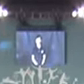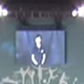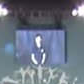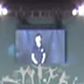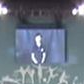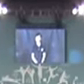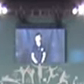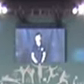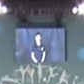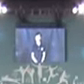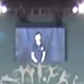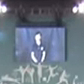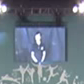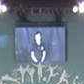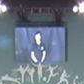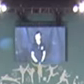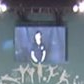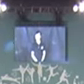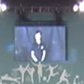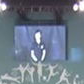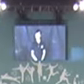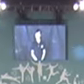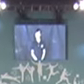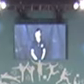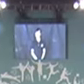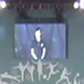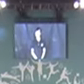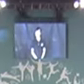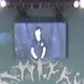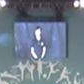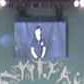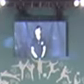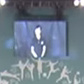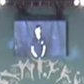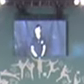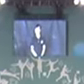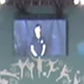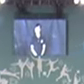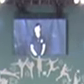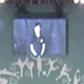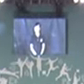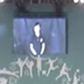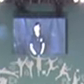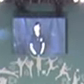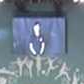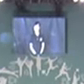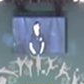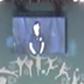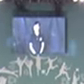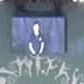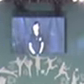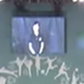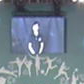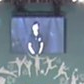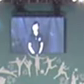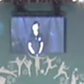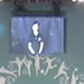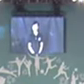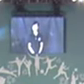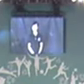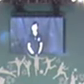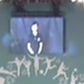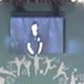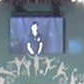2015 will be starting shortly. Here we give our most sincere blessings to all of our athletes, your contestants.